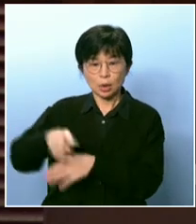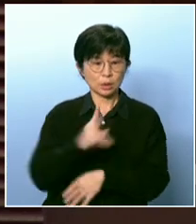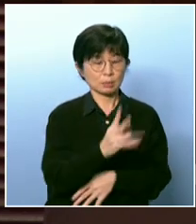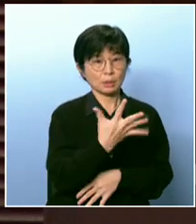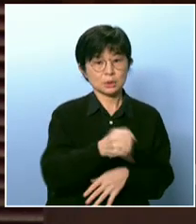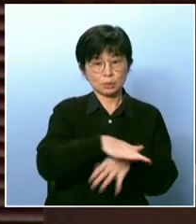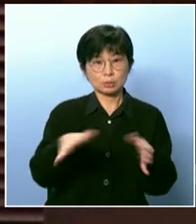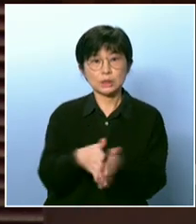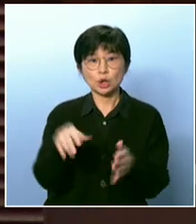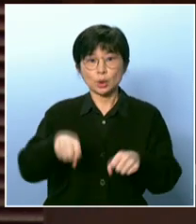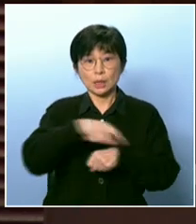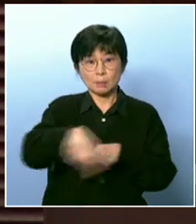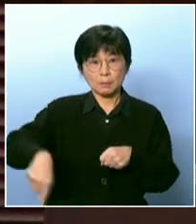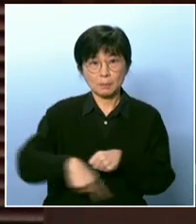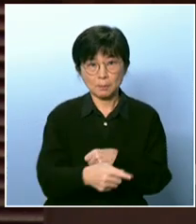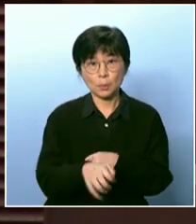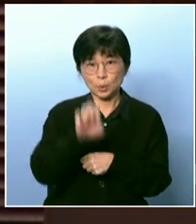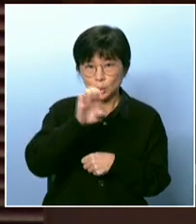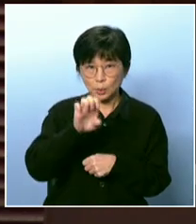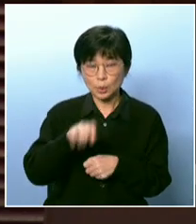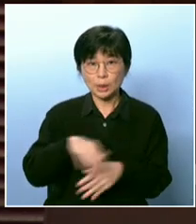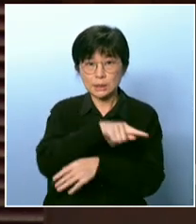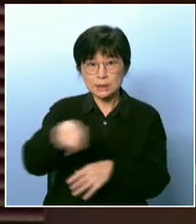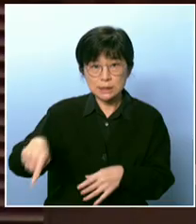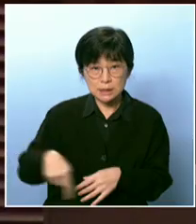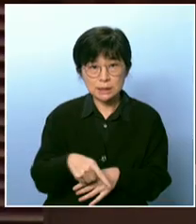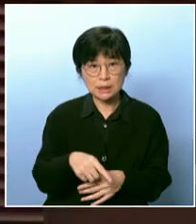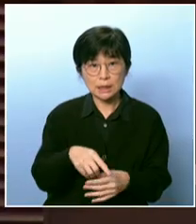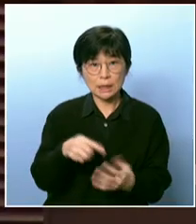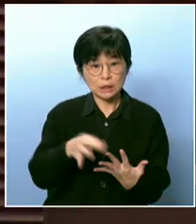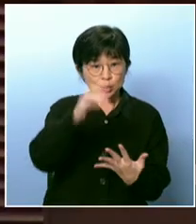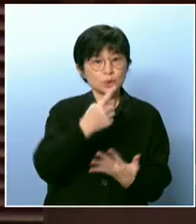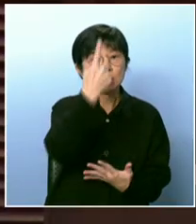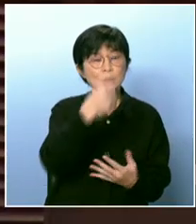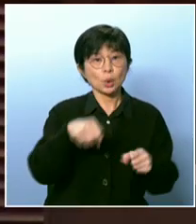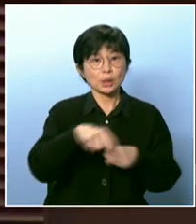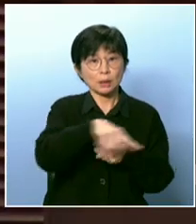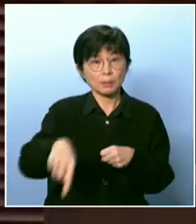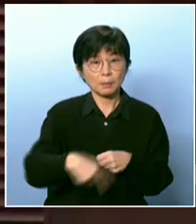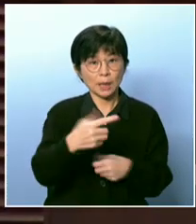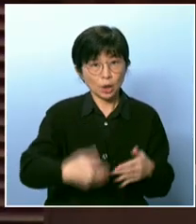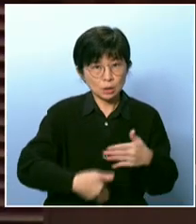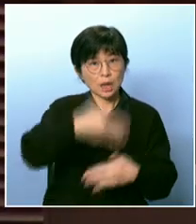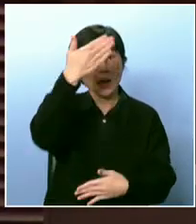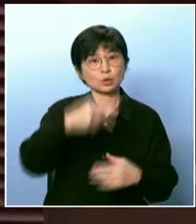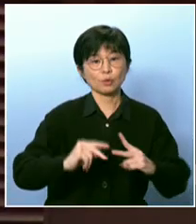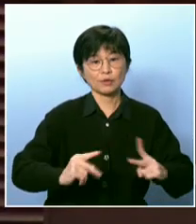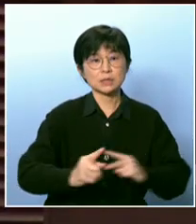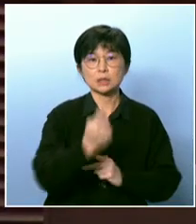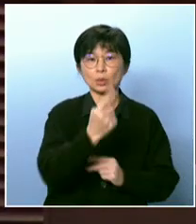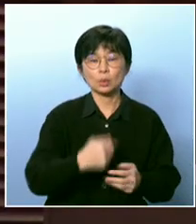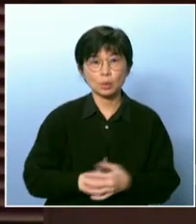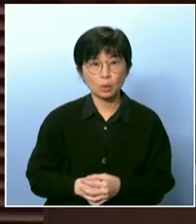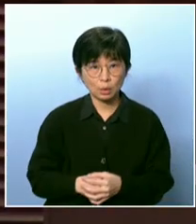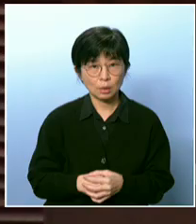on Wangchu Road and another 50 in the vicinity. We're referring to this site. That